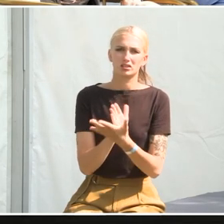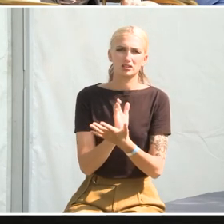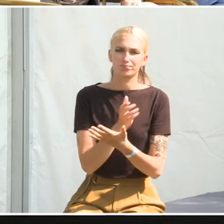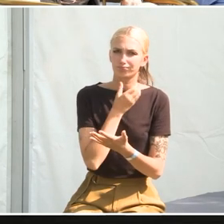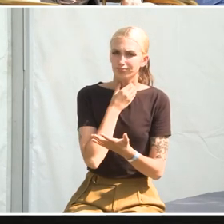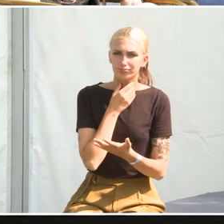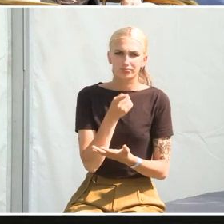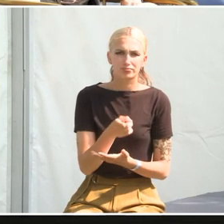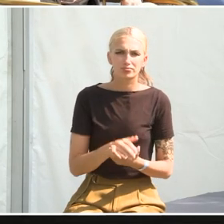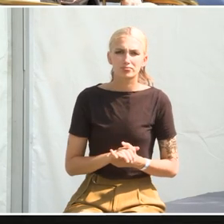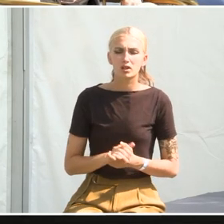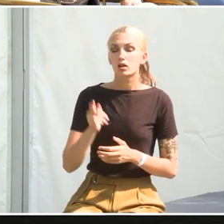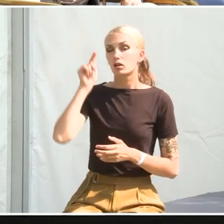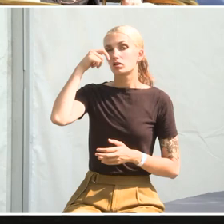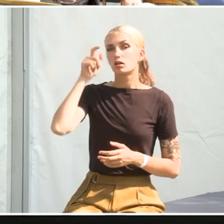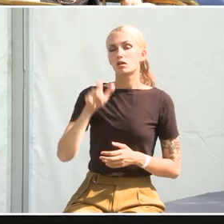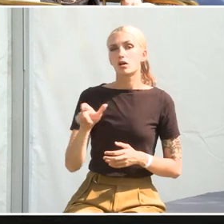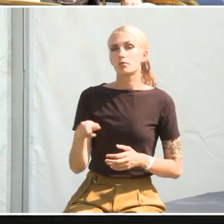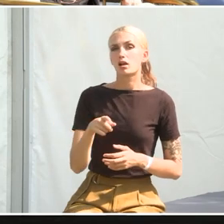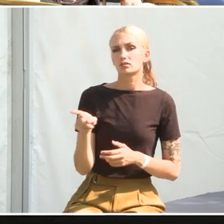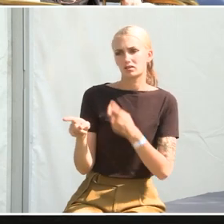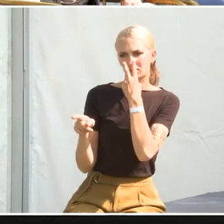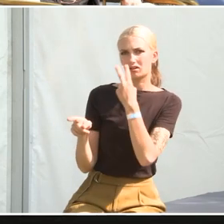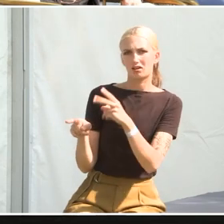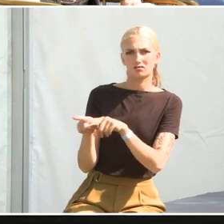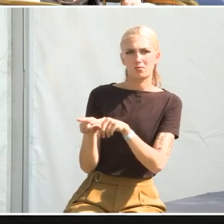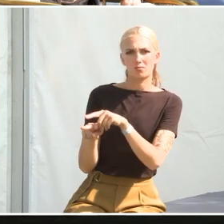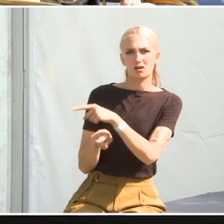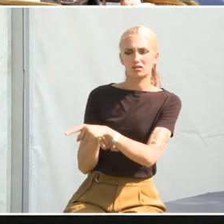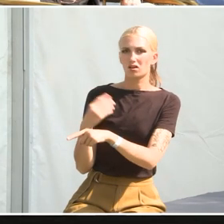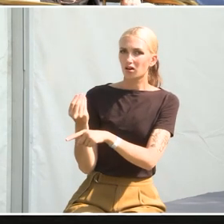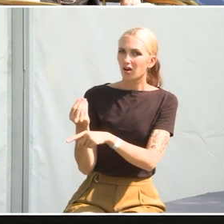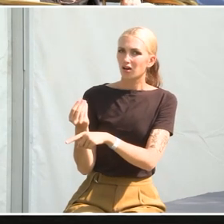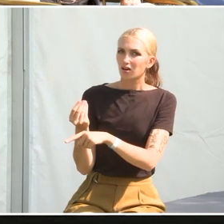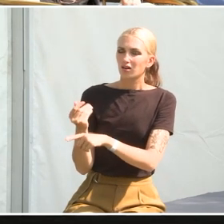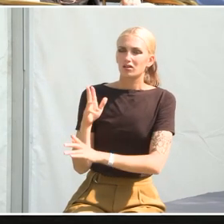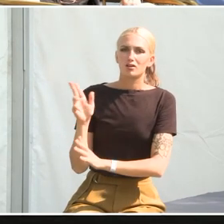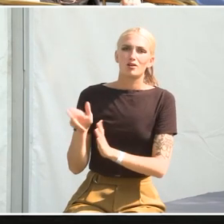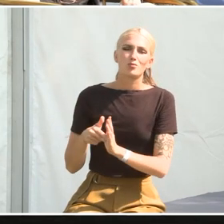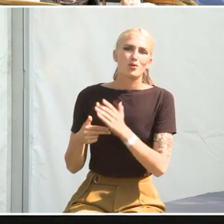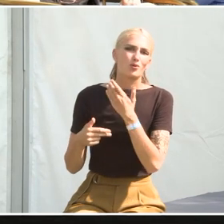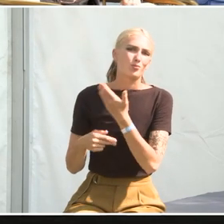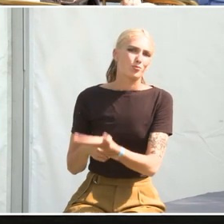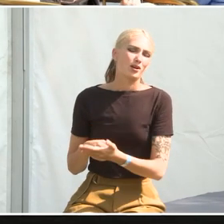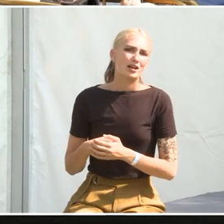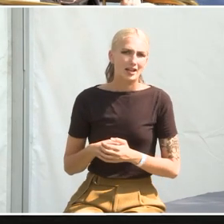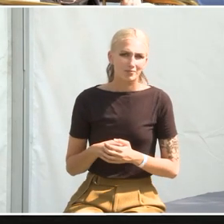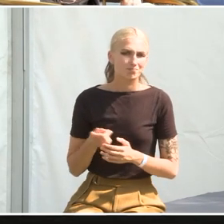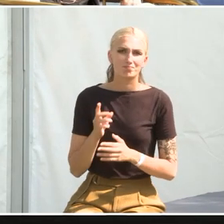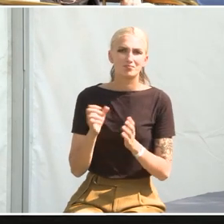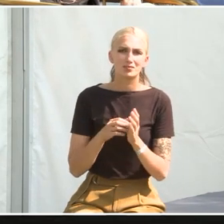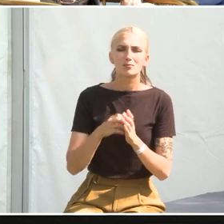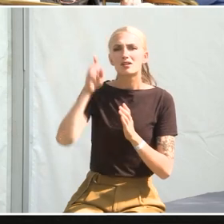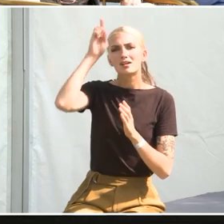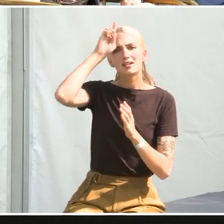the second thing for students, I see that it's still the money. So I feel like we need to work on the national level